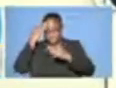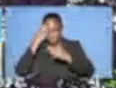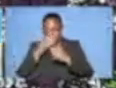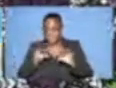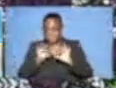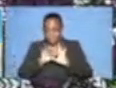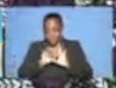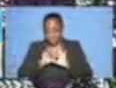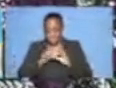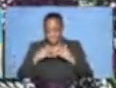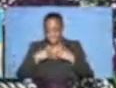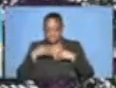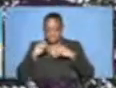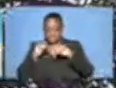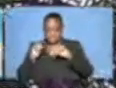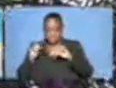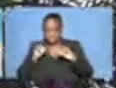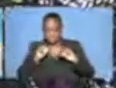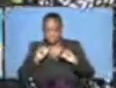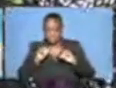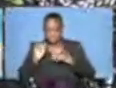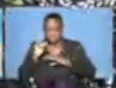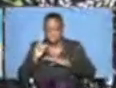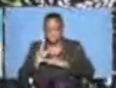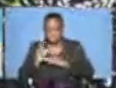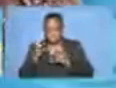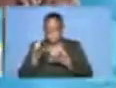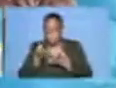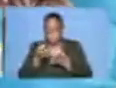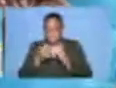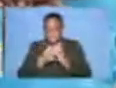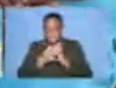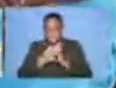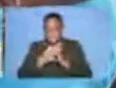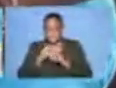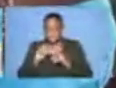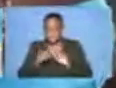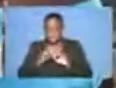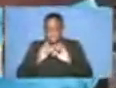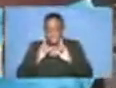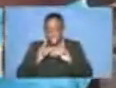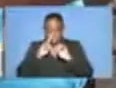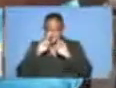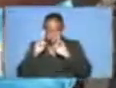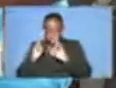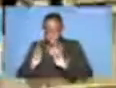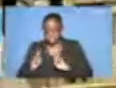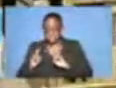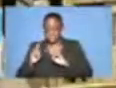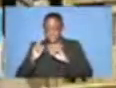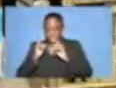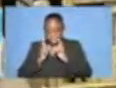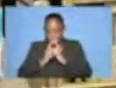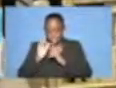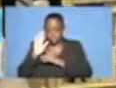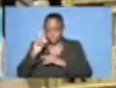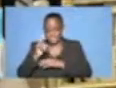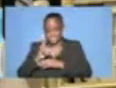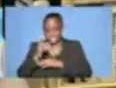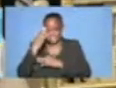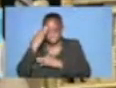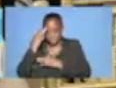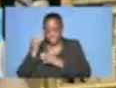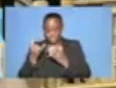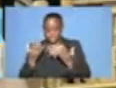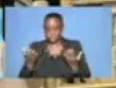store that you're proud of, that you want to visit, where we can answer your questions and we can meet your needs. And that's why we